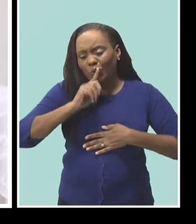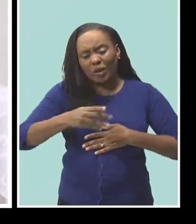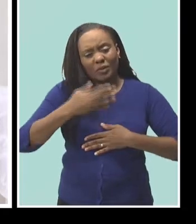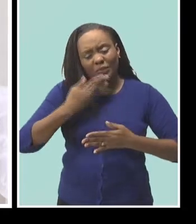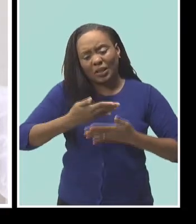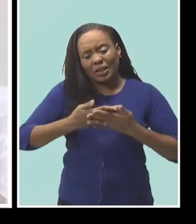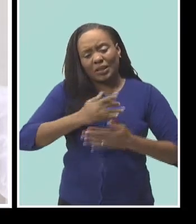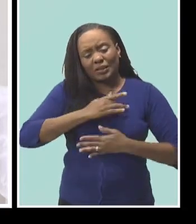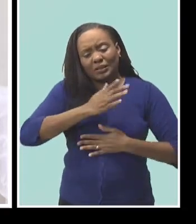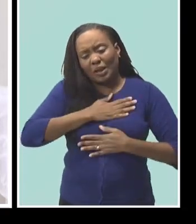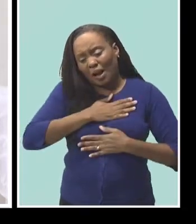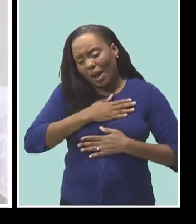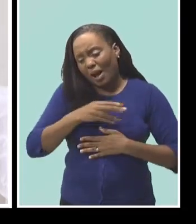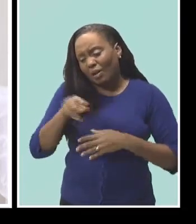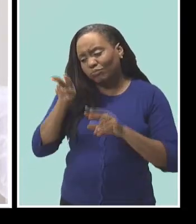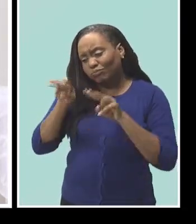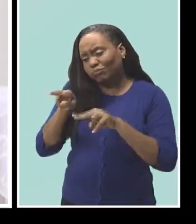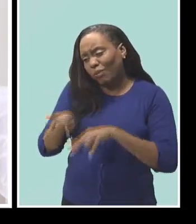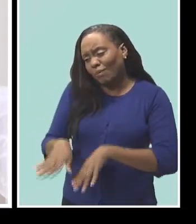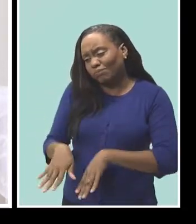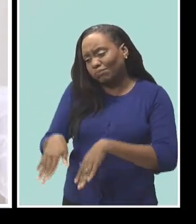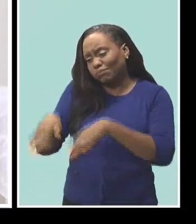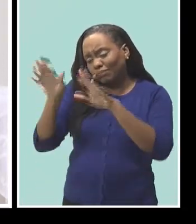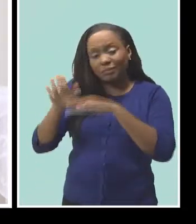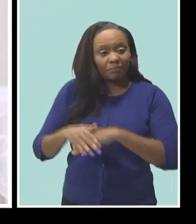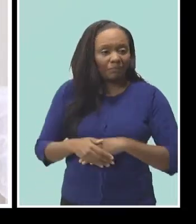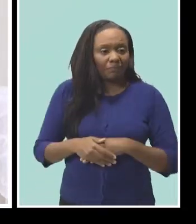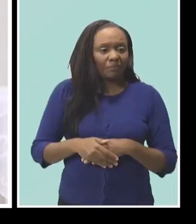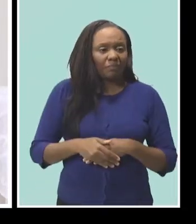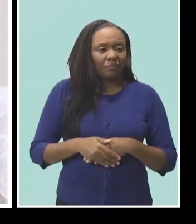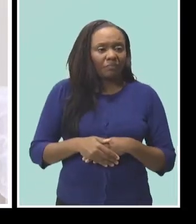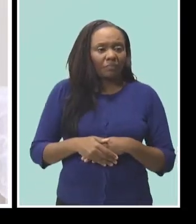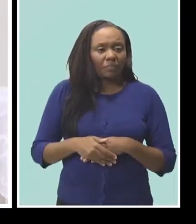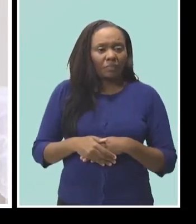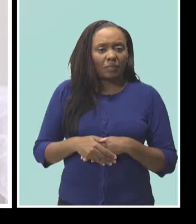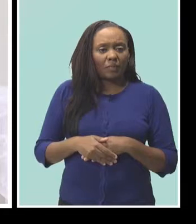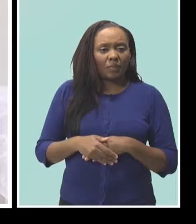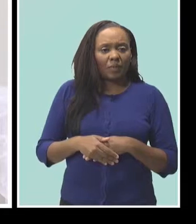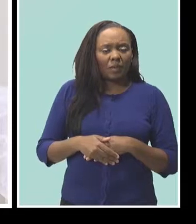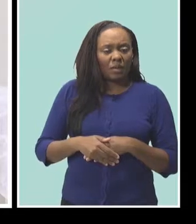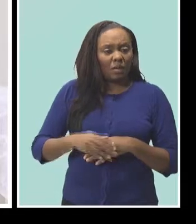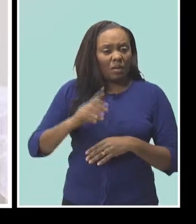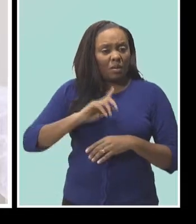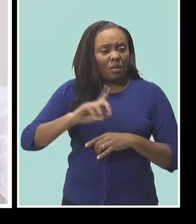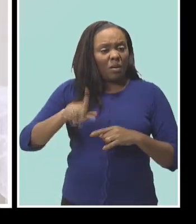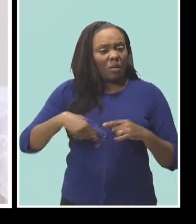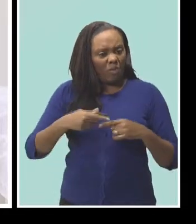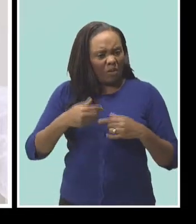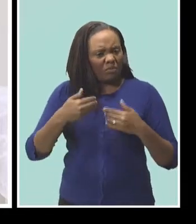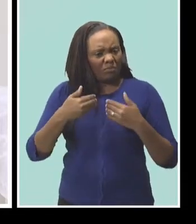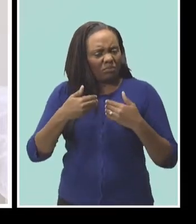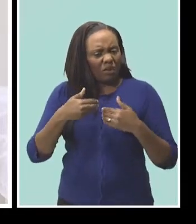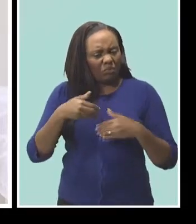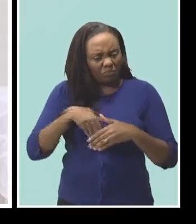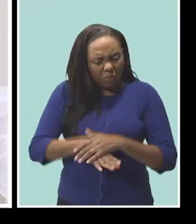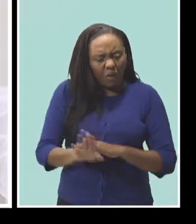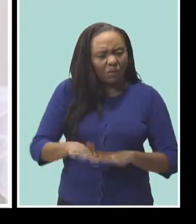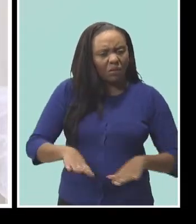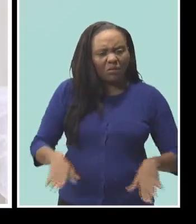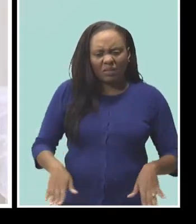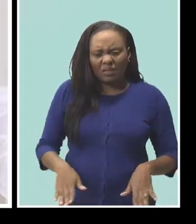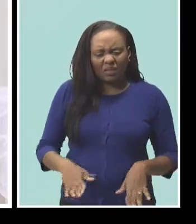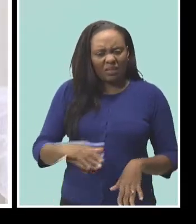Children are never to be viewed as a sign of God's displeasure. Wise